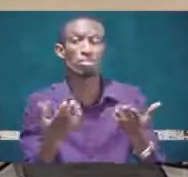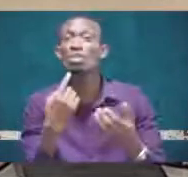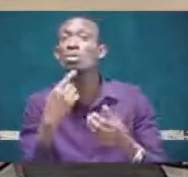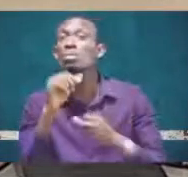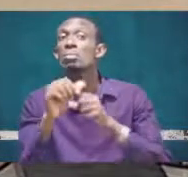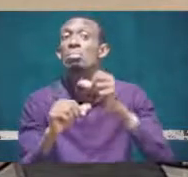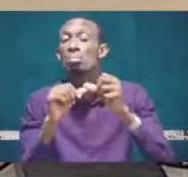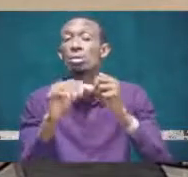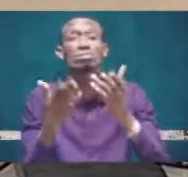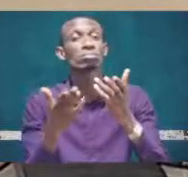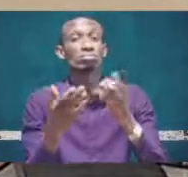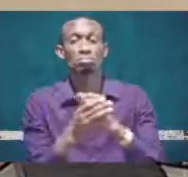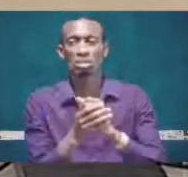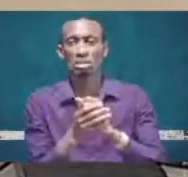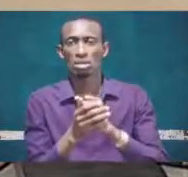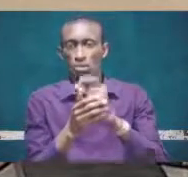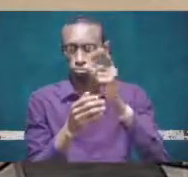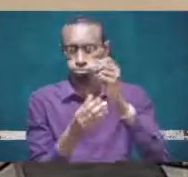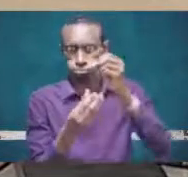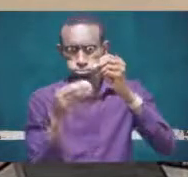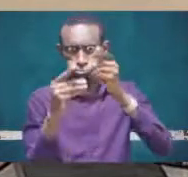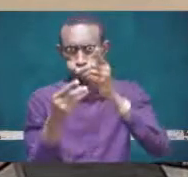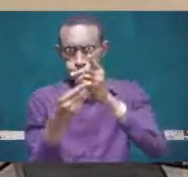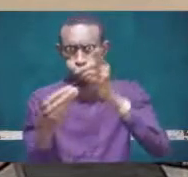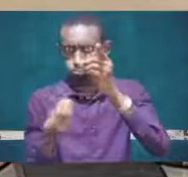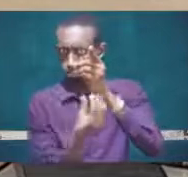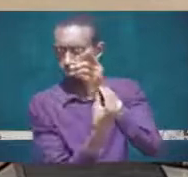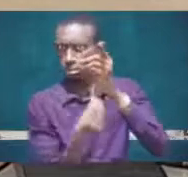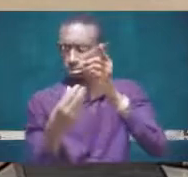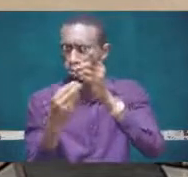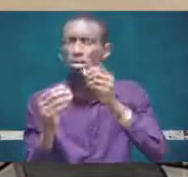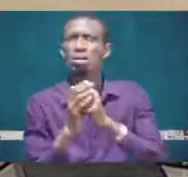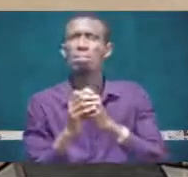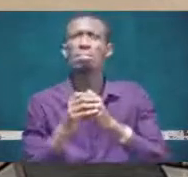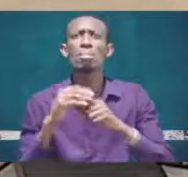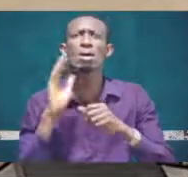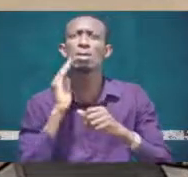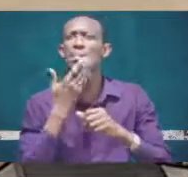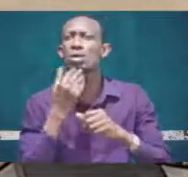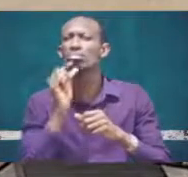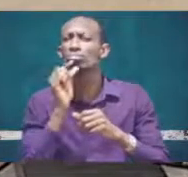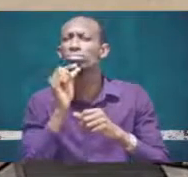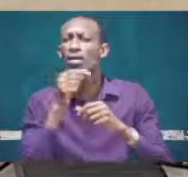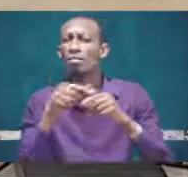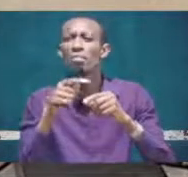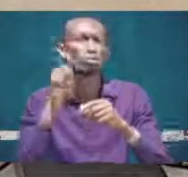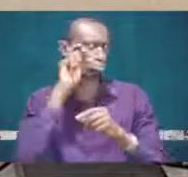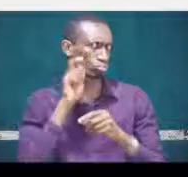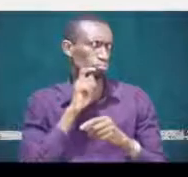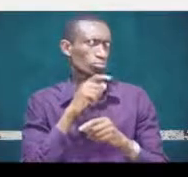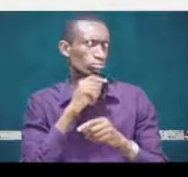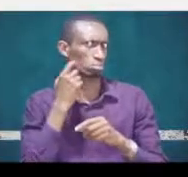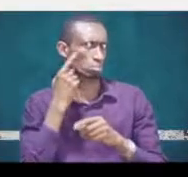about prostate gland. That is another exocrine gland. So those glands have